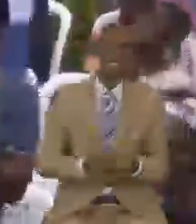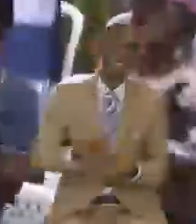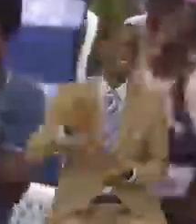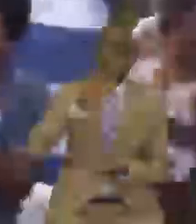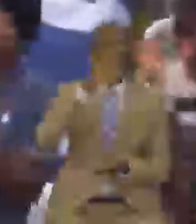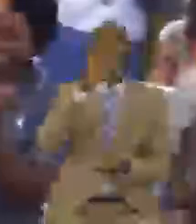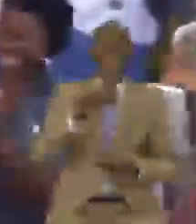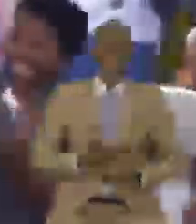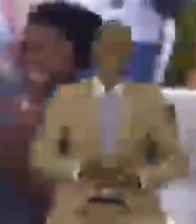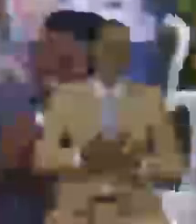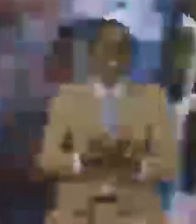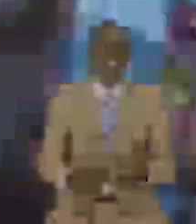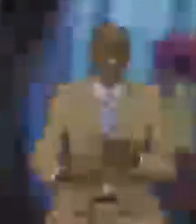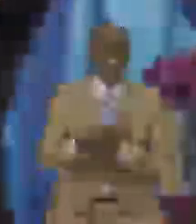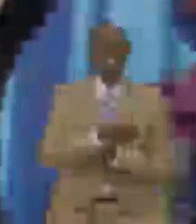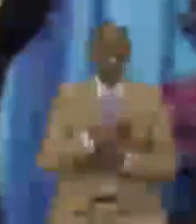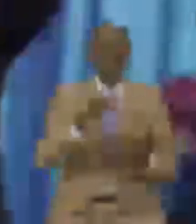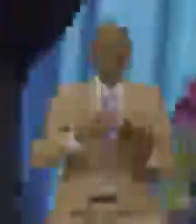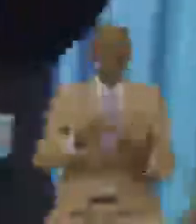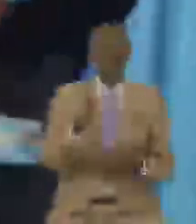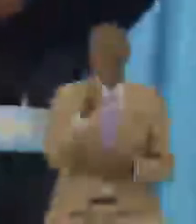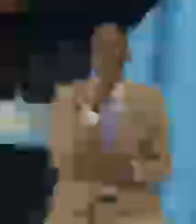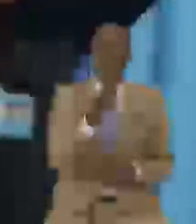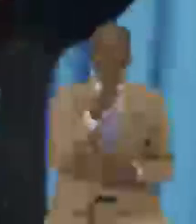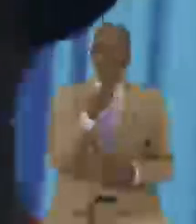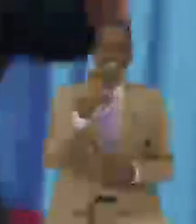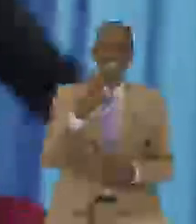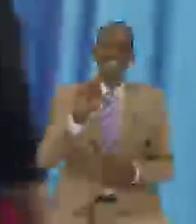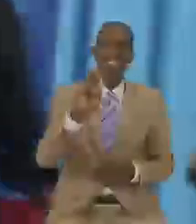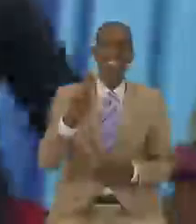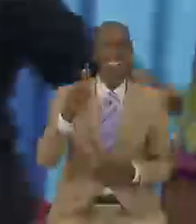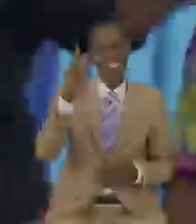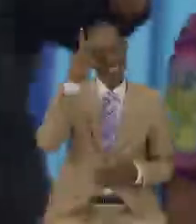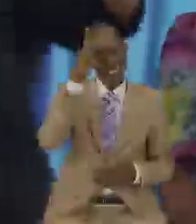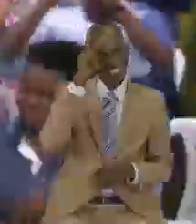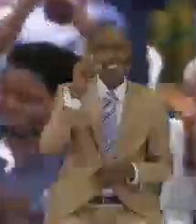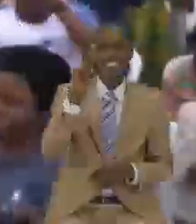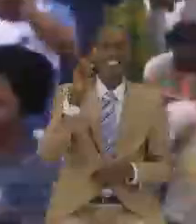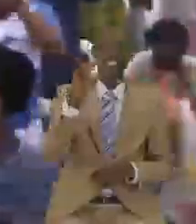birthday to Mommy Esther Kumuyi.